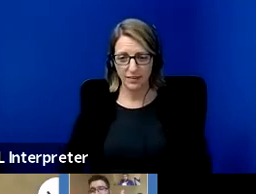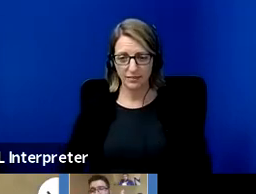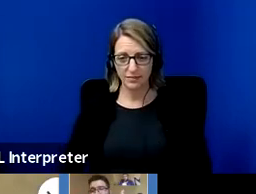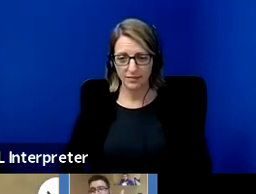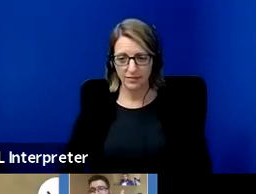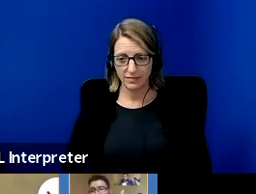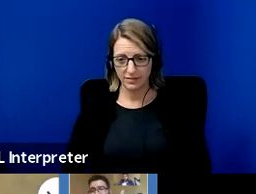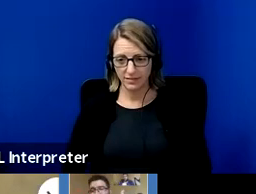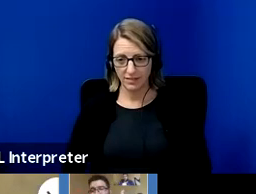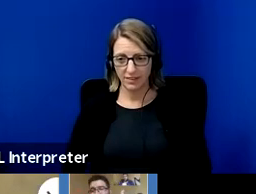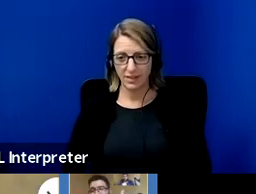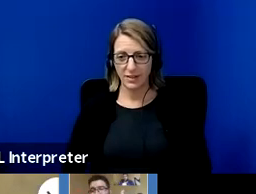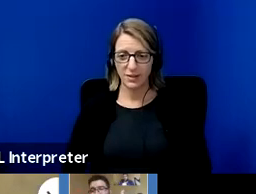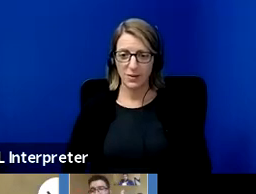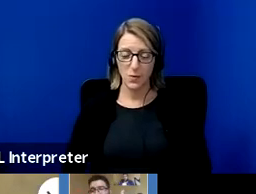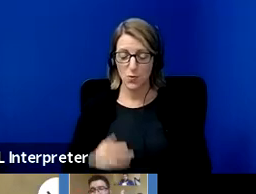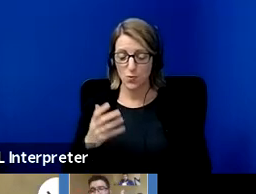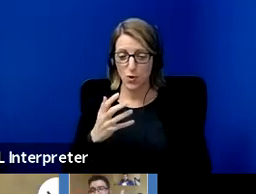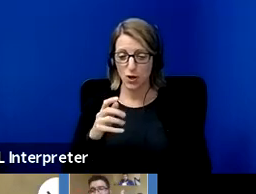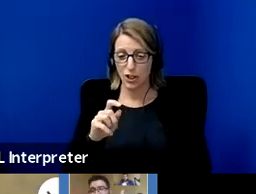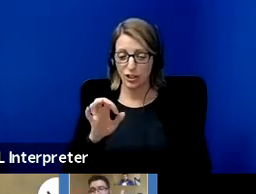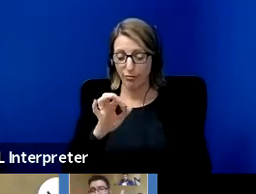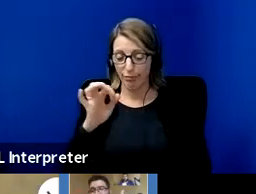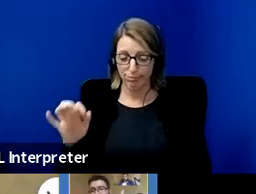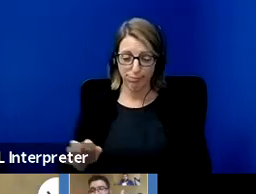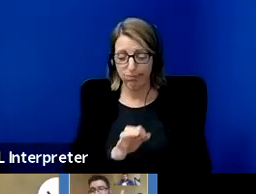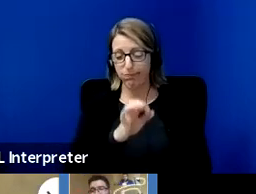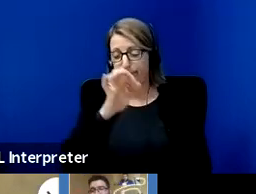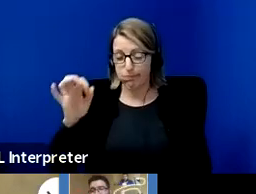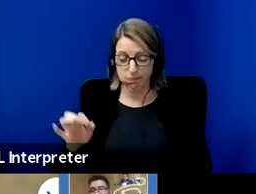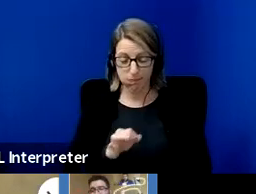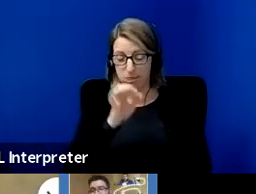And we have, look at that, giant glowing magic.